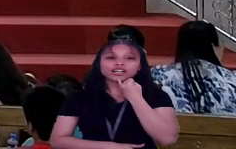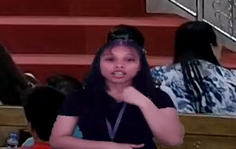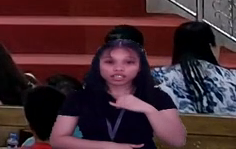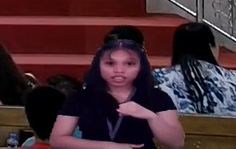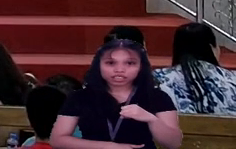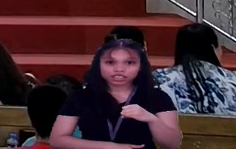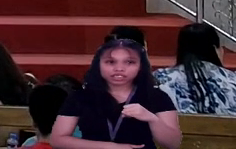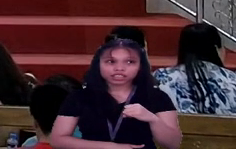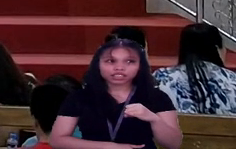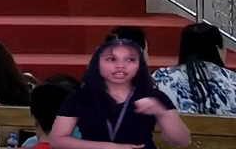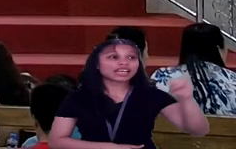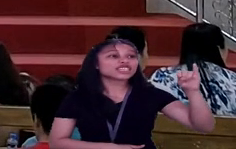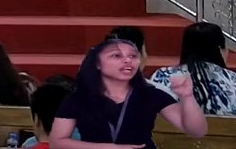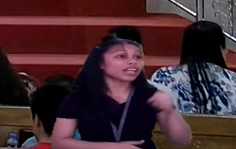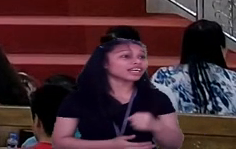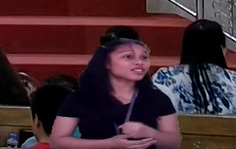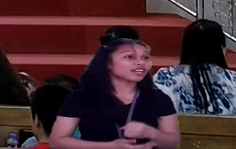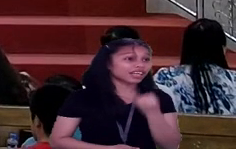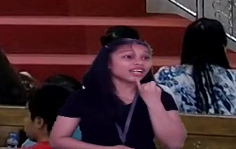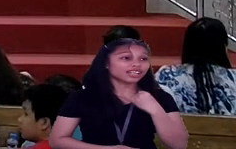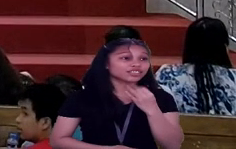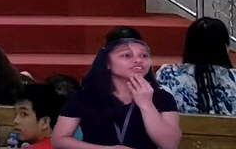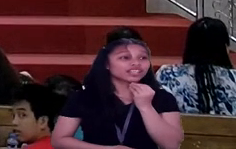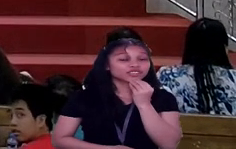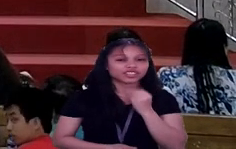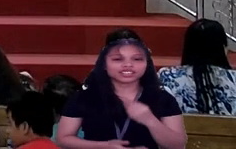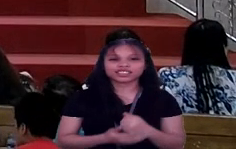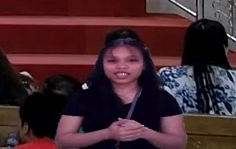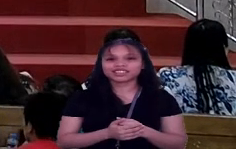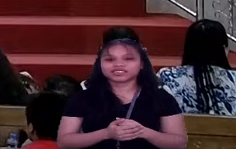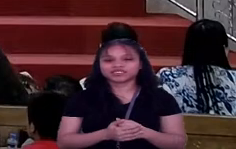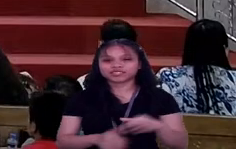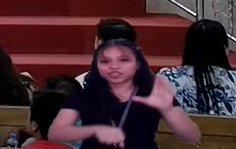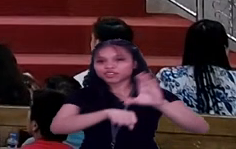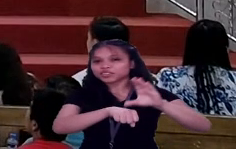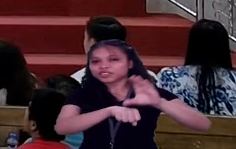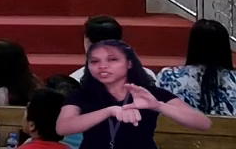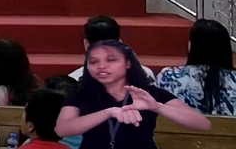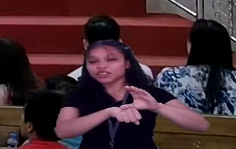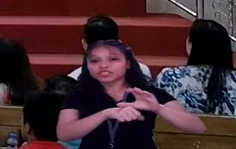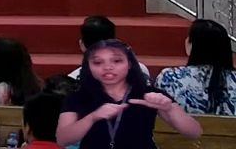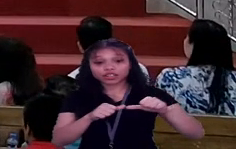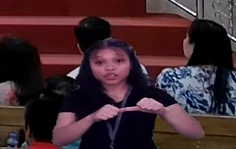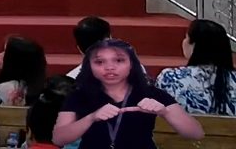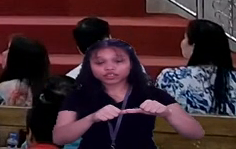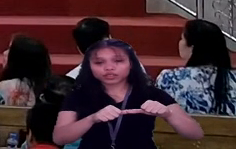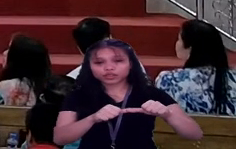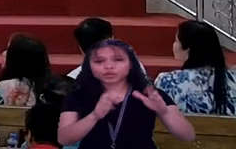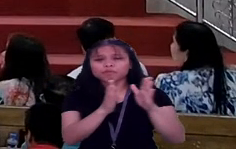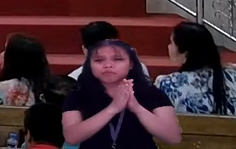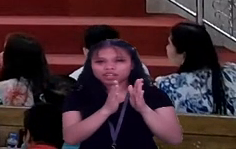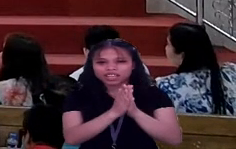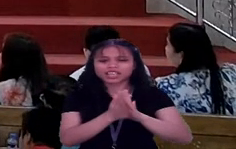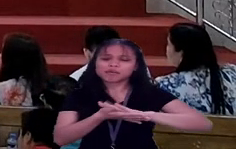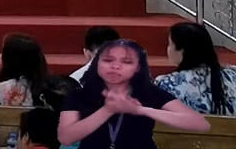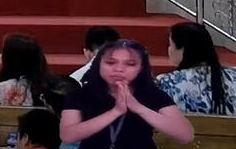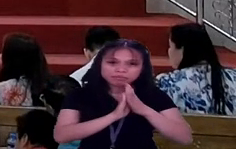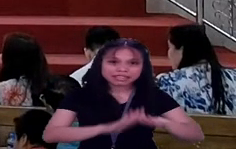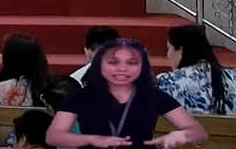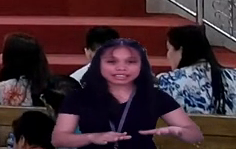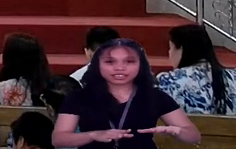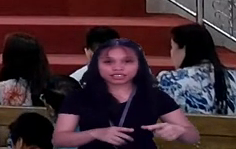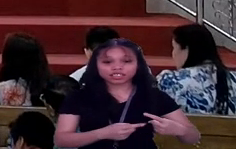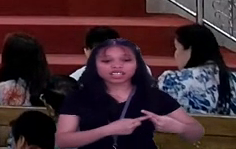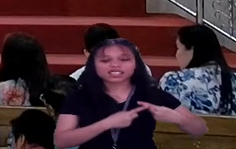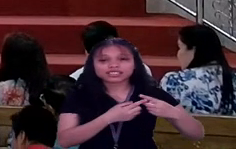Church in Iligan City under Pastor Ruben Sulapas. Church, let's continue to pray for the peace of Jerusalem and the